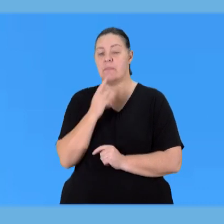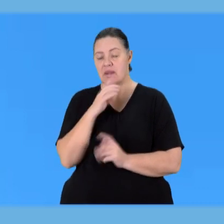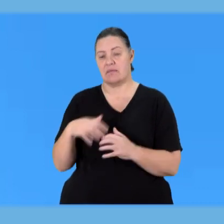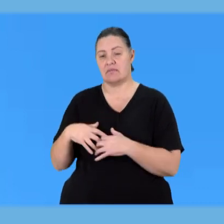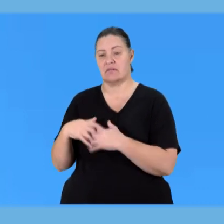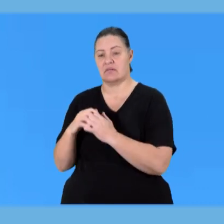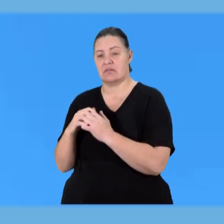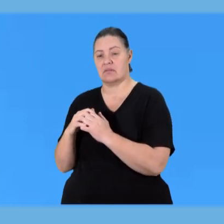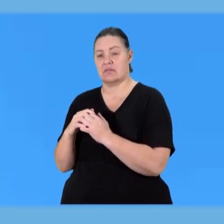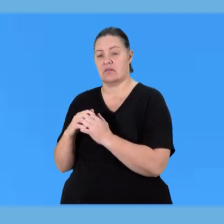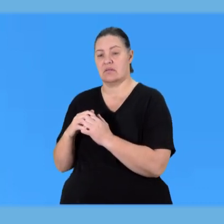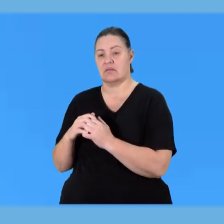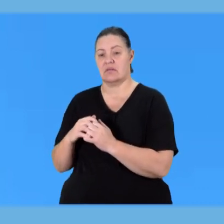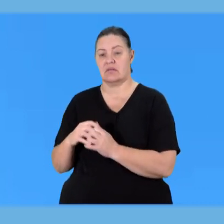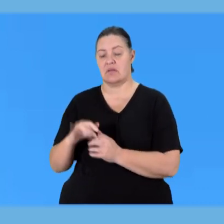reacting to form